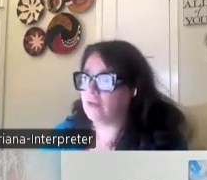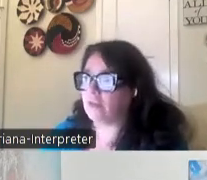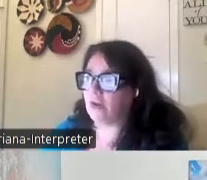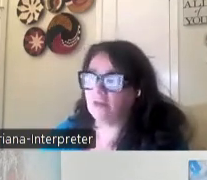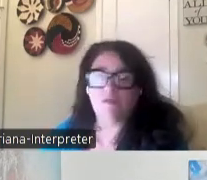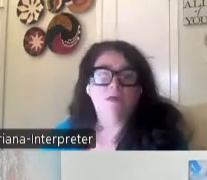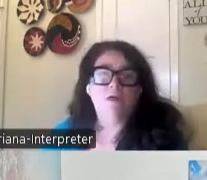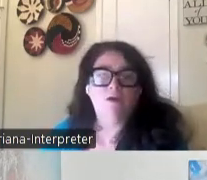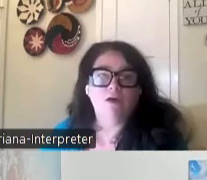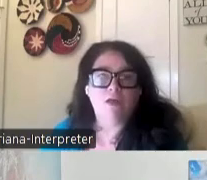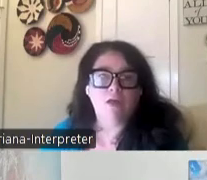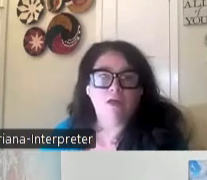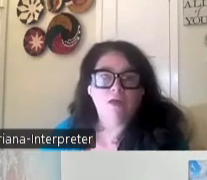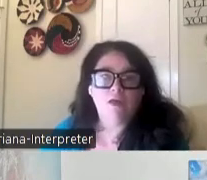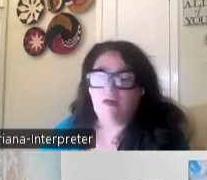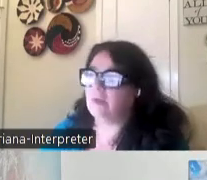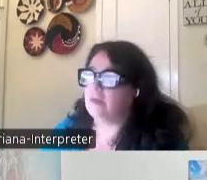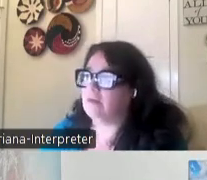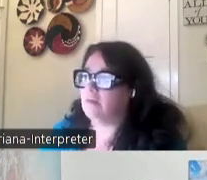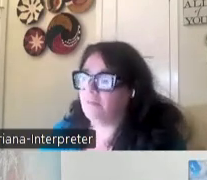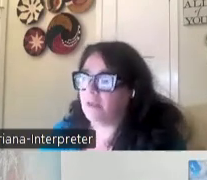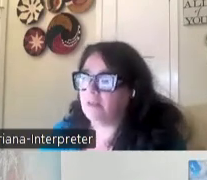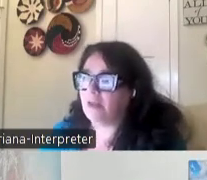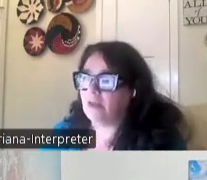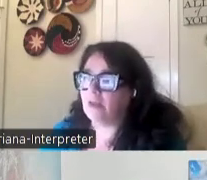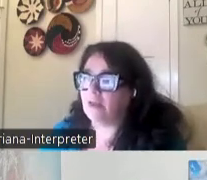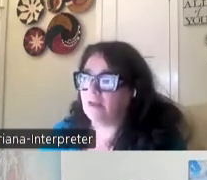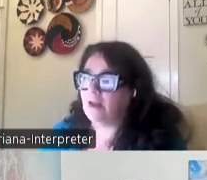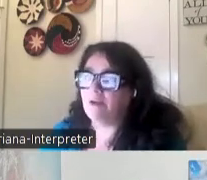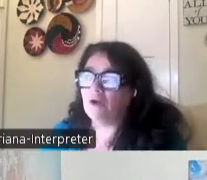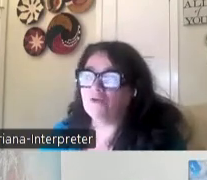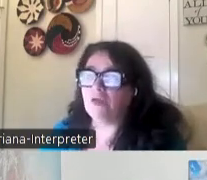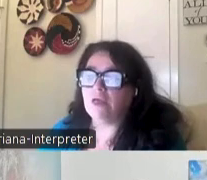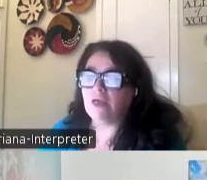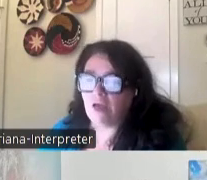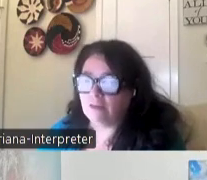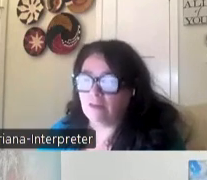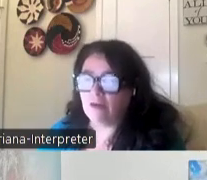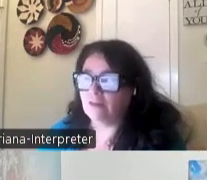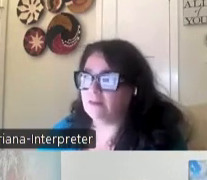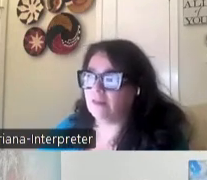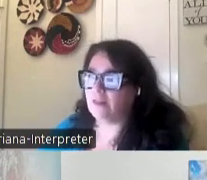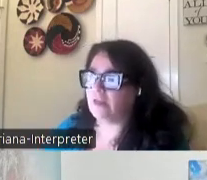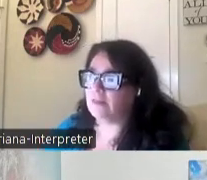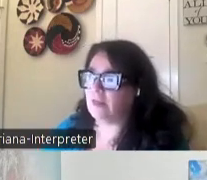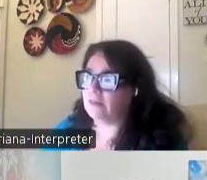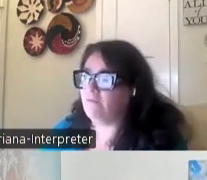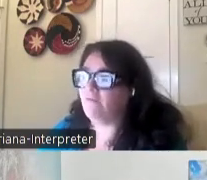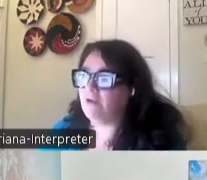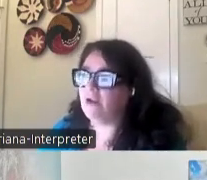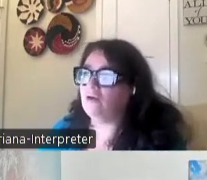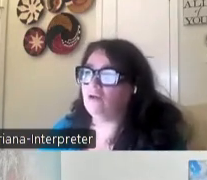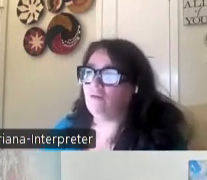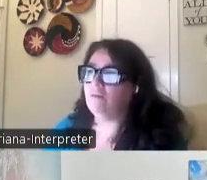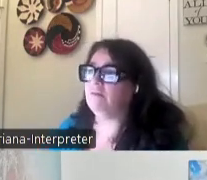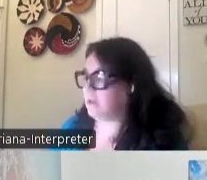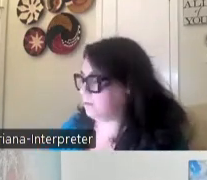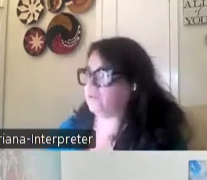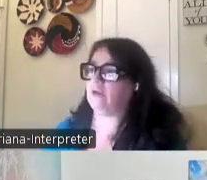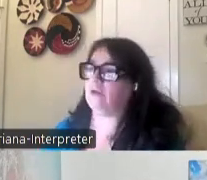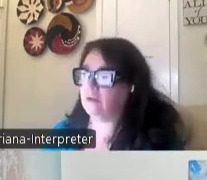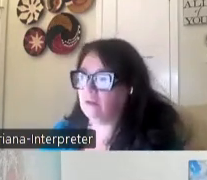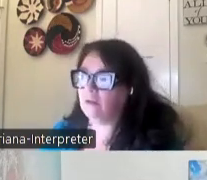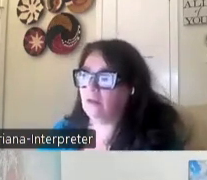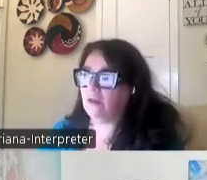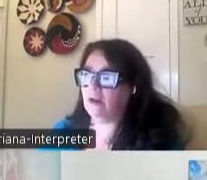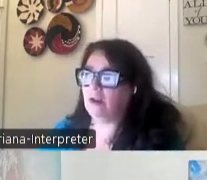drought in 2013 and 2014 that lingered for a couple of years thereafter. The worst drought at the time since the 76-77